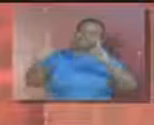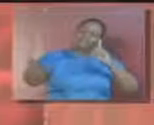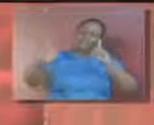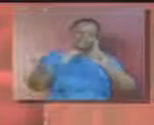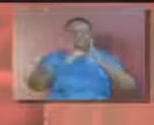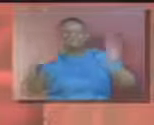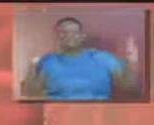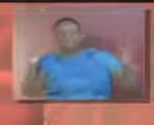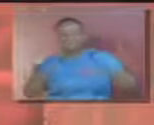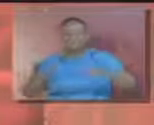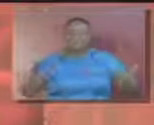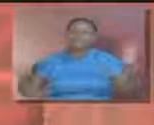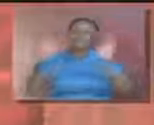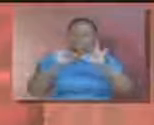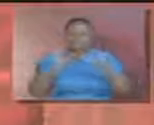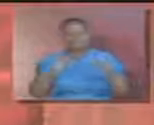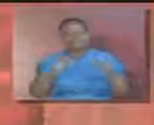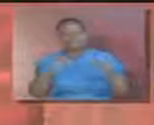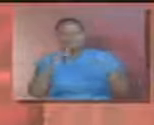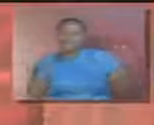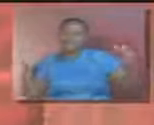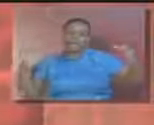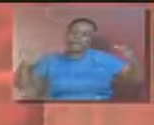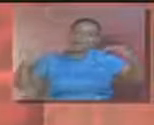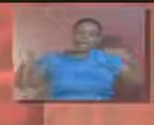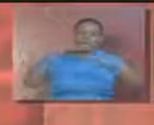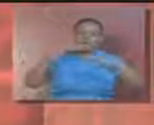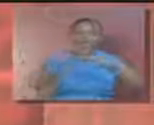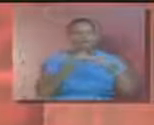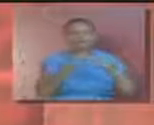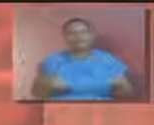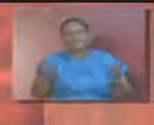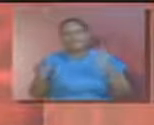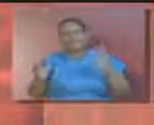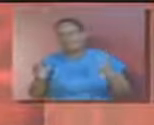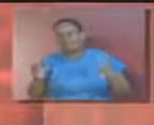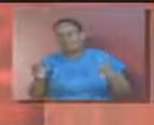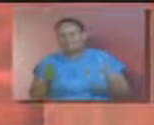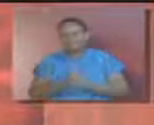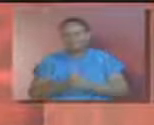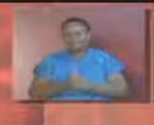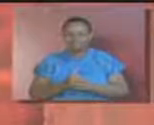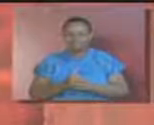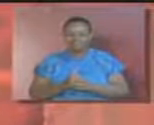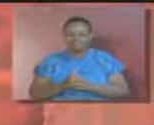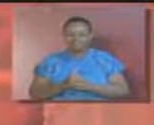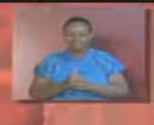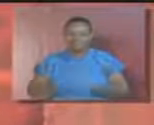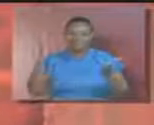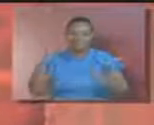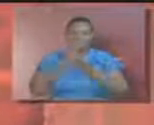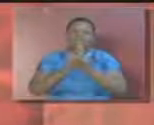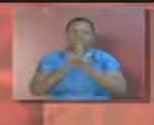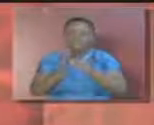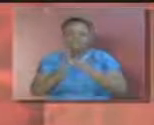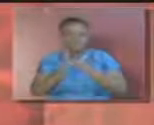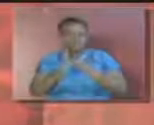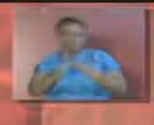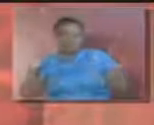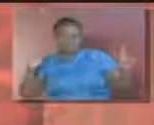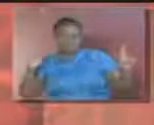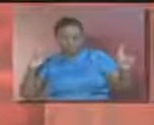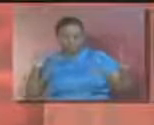These are the things that are actually going to put a damper on that exponential spread. Right now, what we need is to reduce